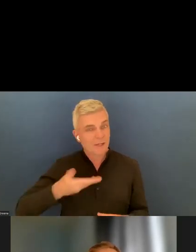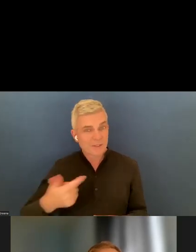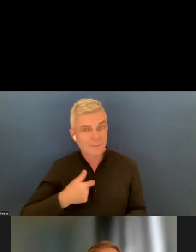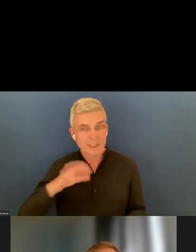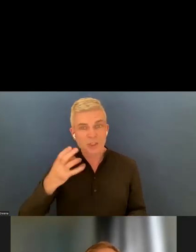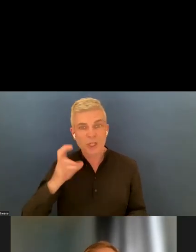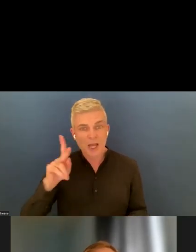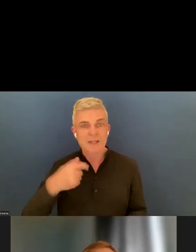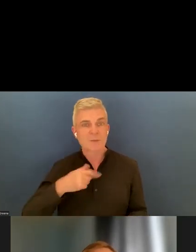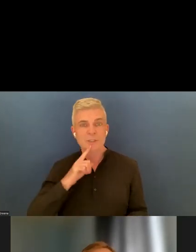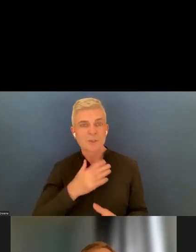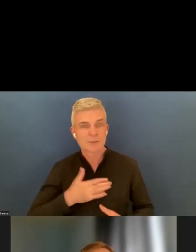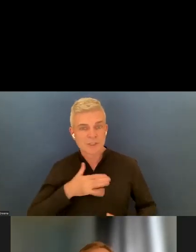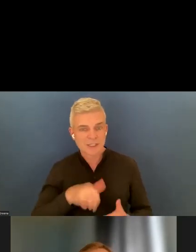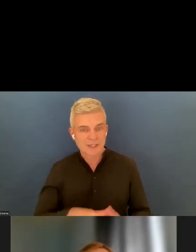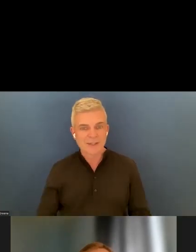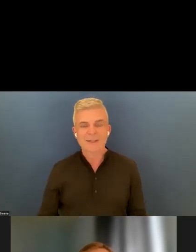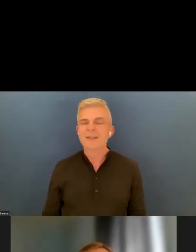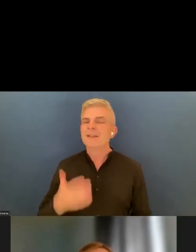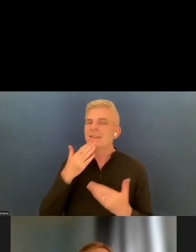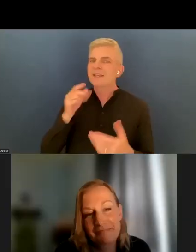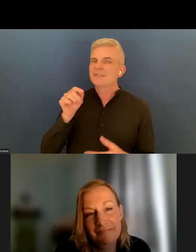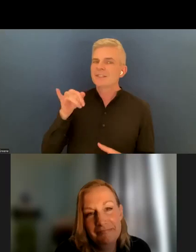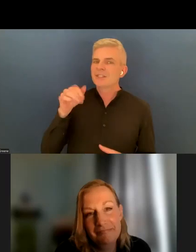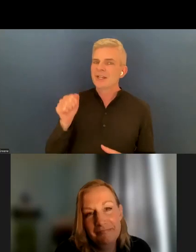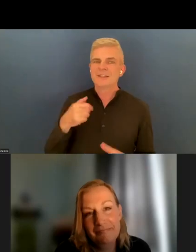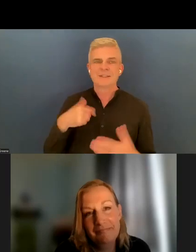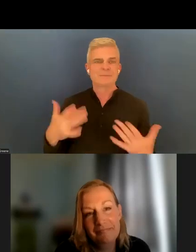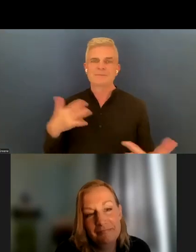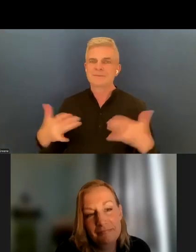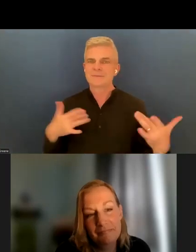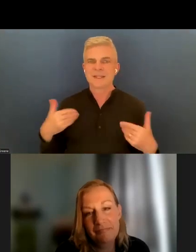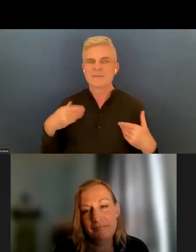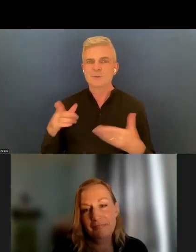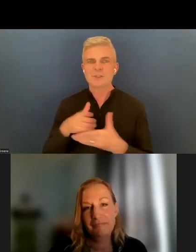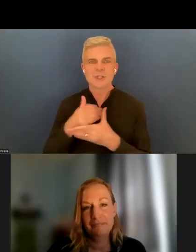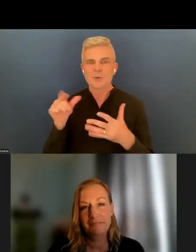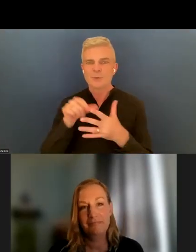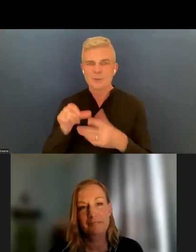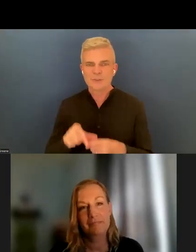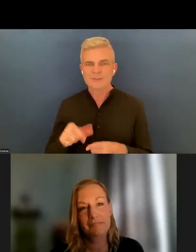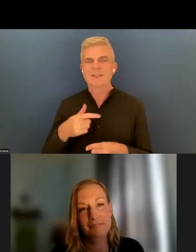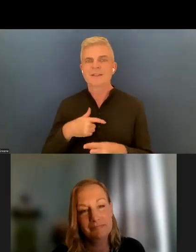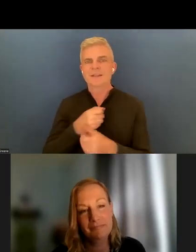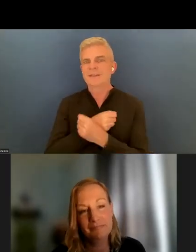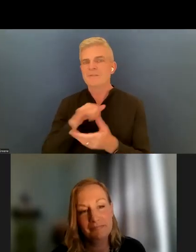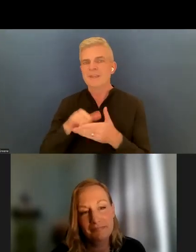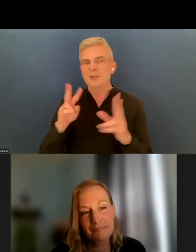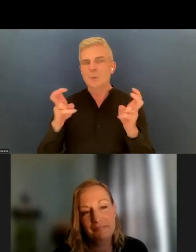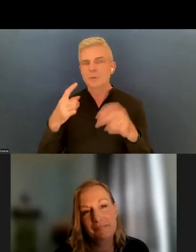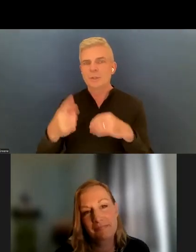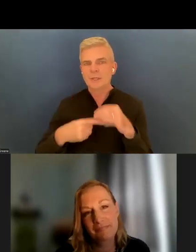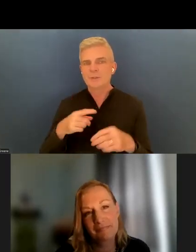it. Thanks, Alicia. I could not be more happy to have you share those words. And I love that quote about 988 had